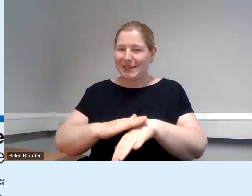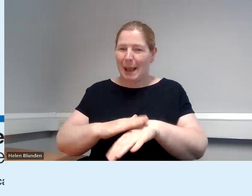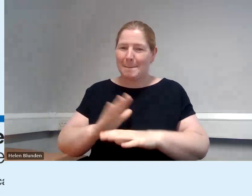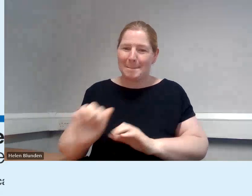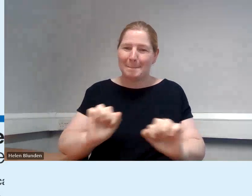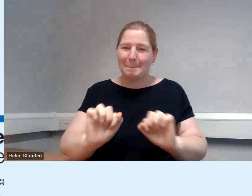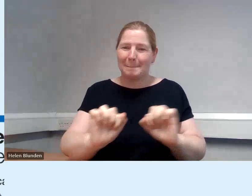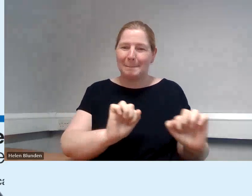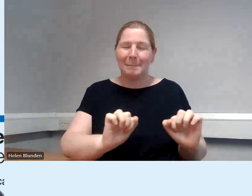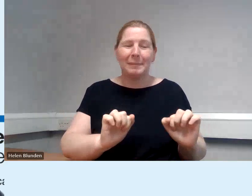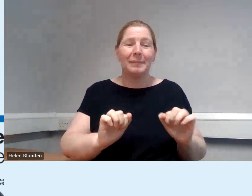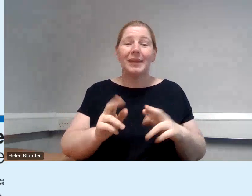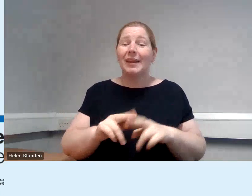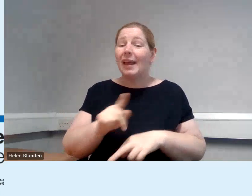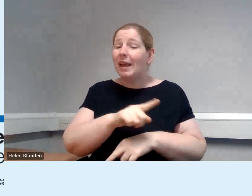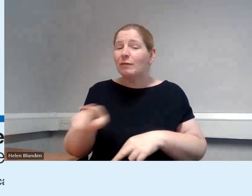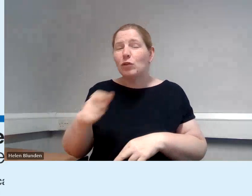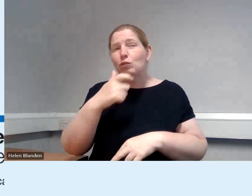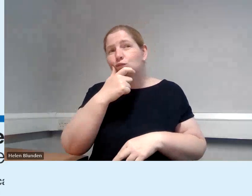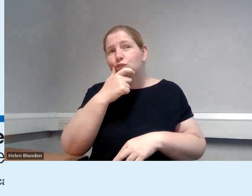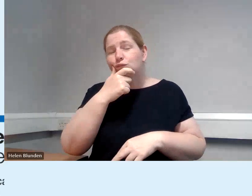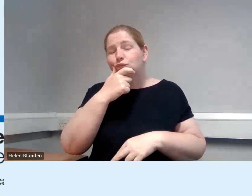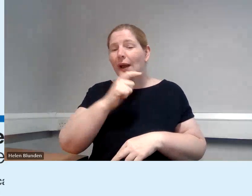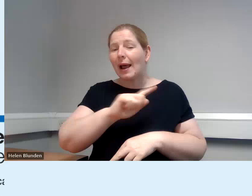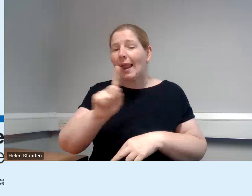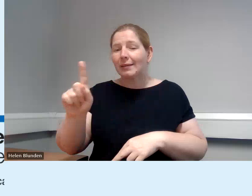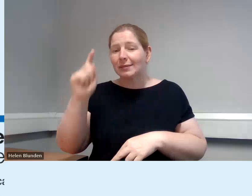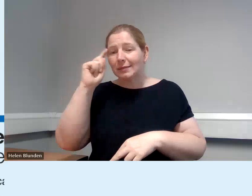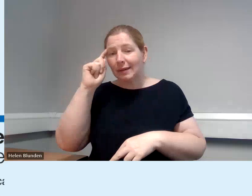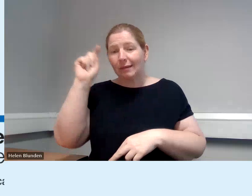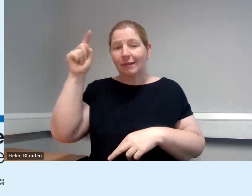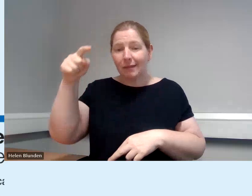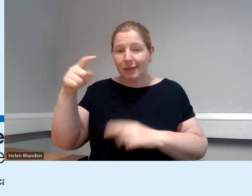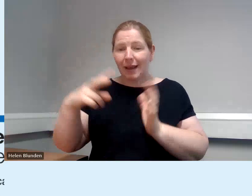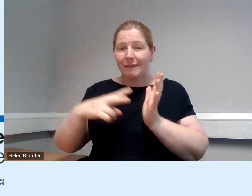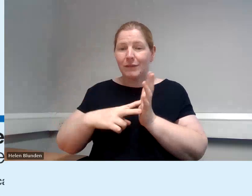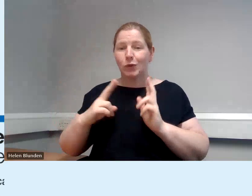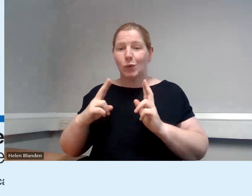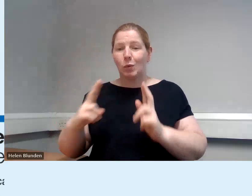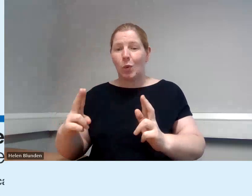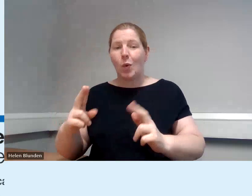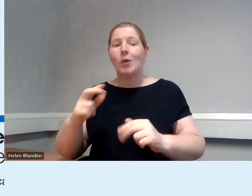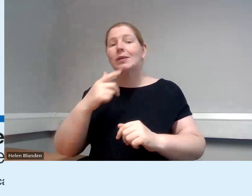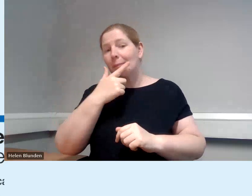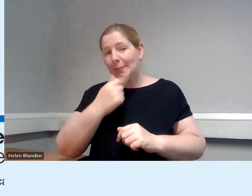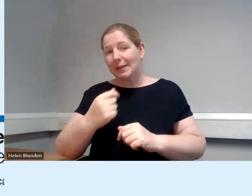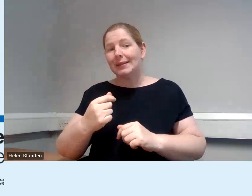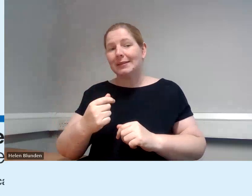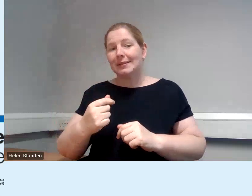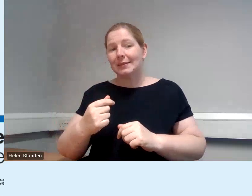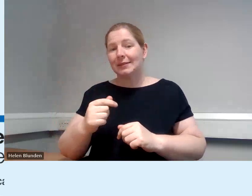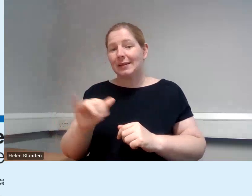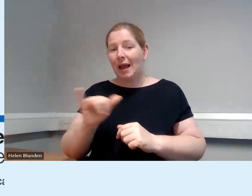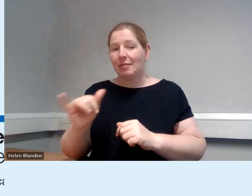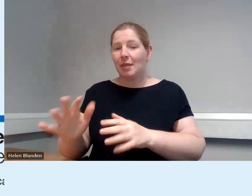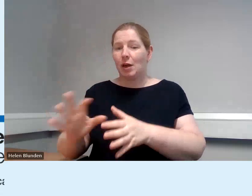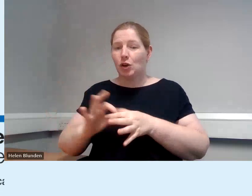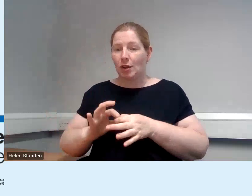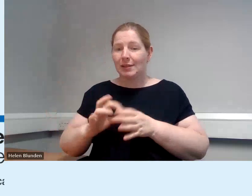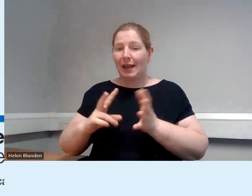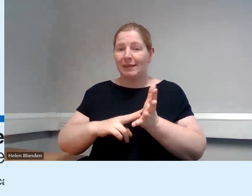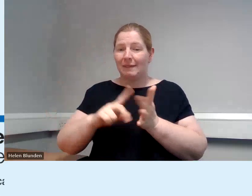So if anybody has any questions whatsoever about this session, please feel free to either contact